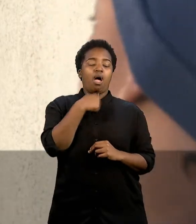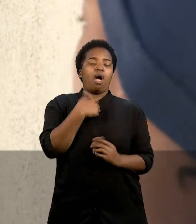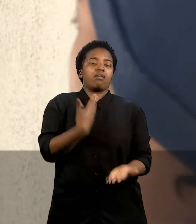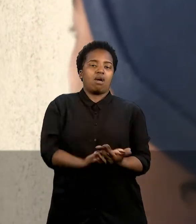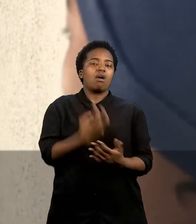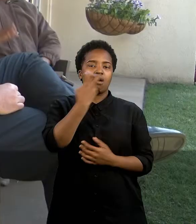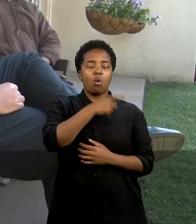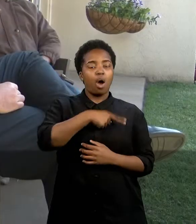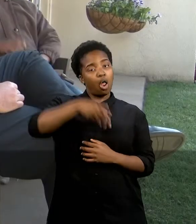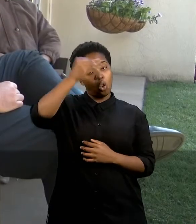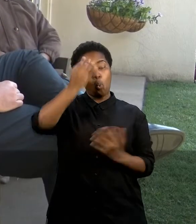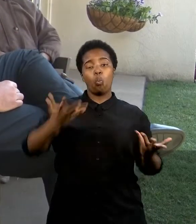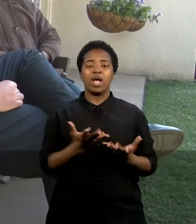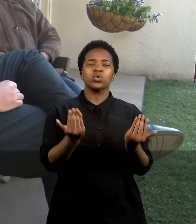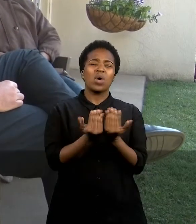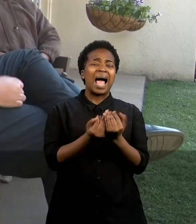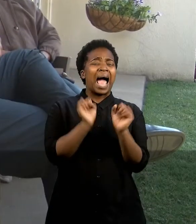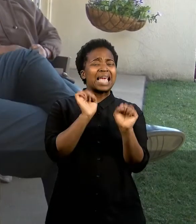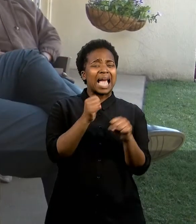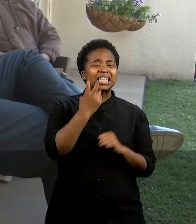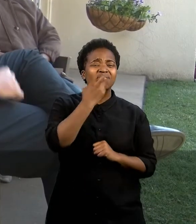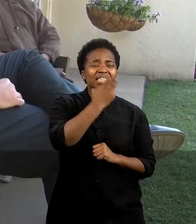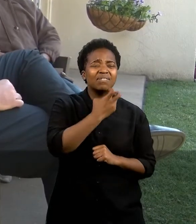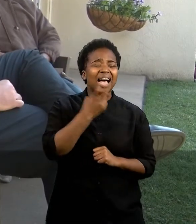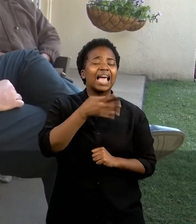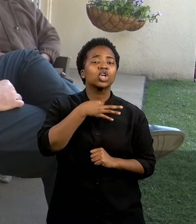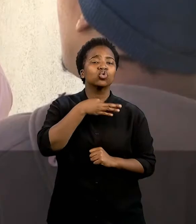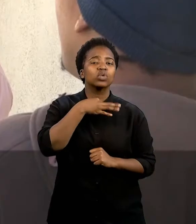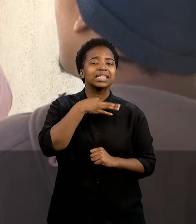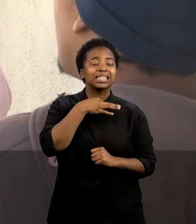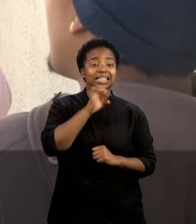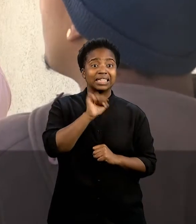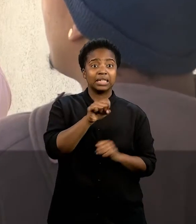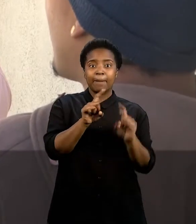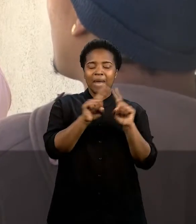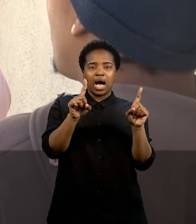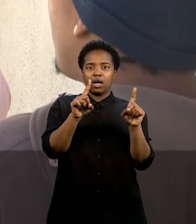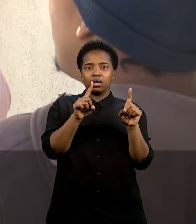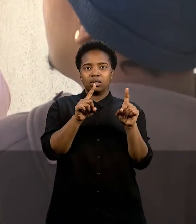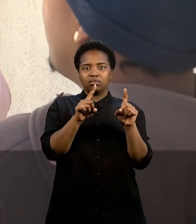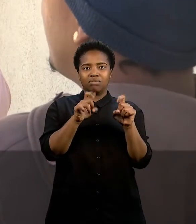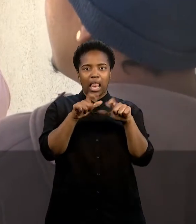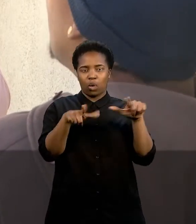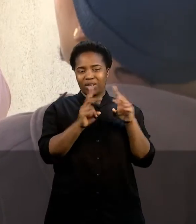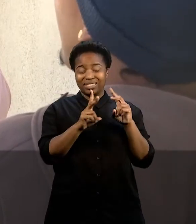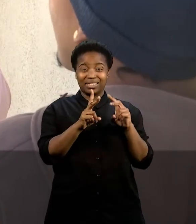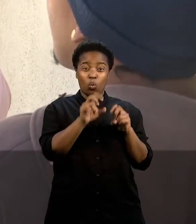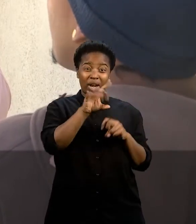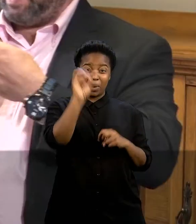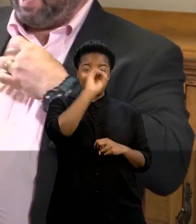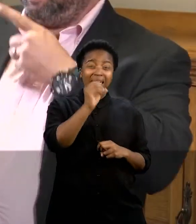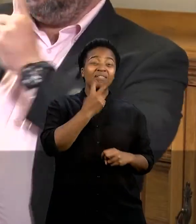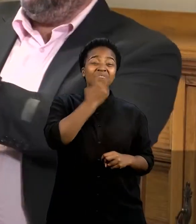I'm able to lip read. I can lip read English, however, I don't understand